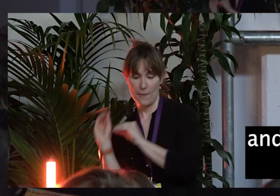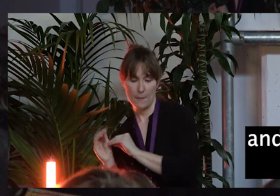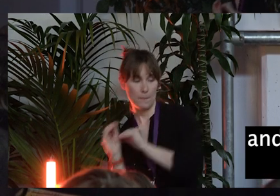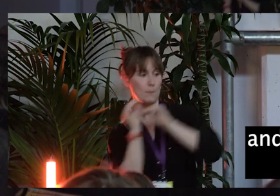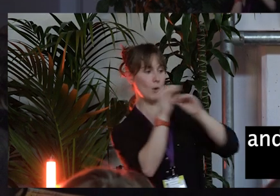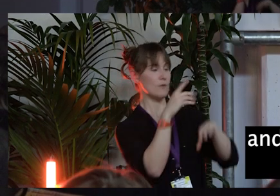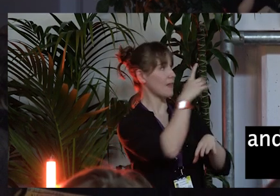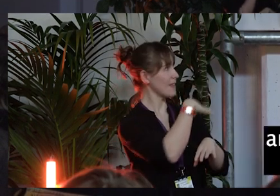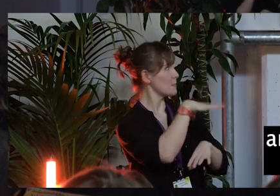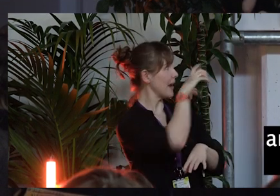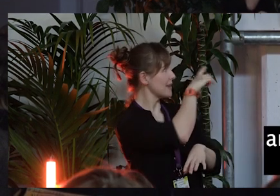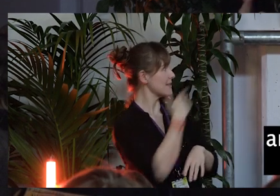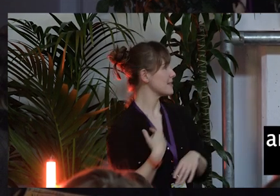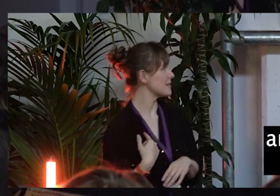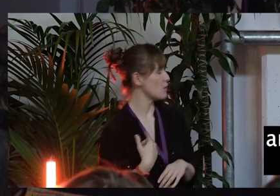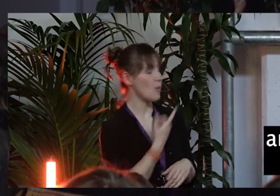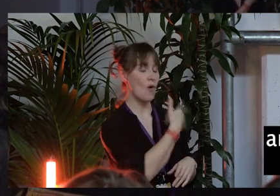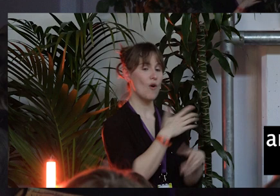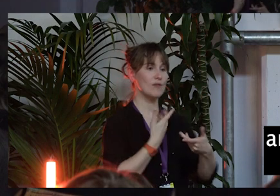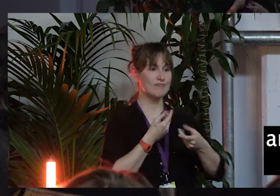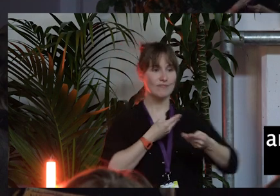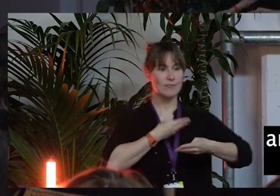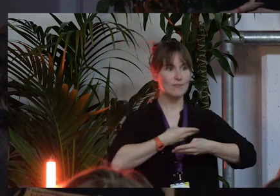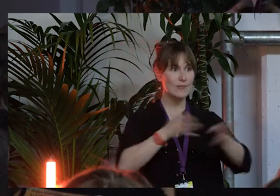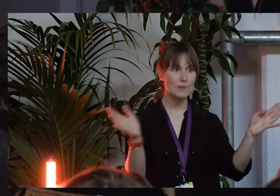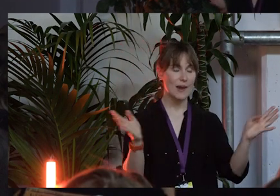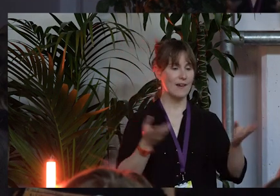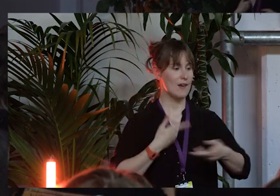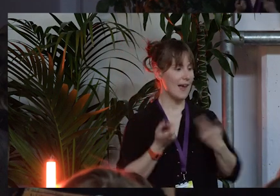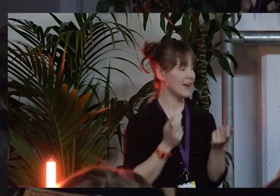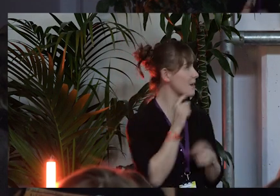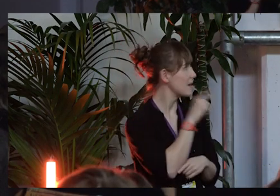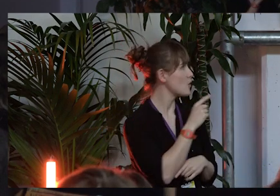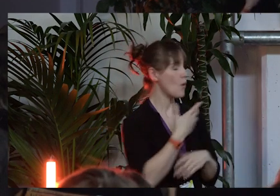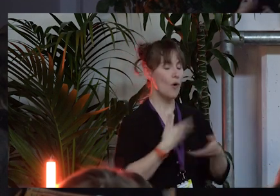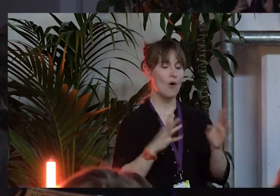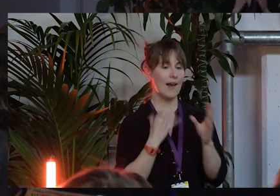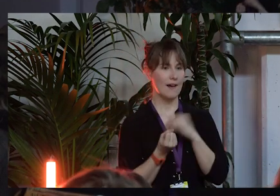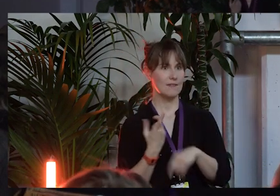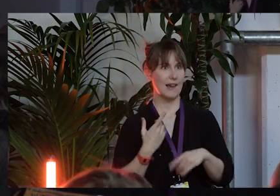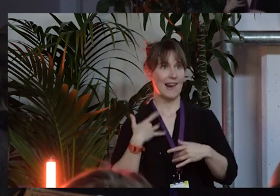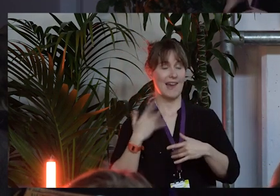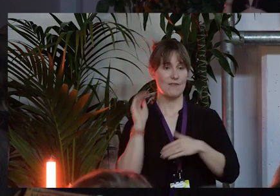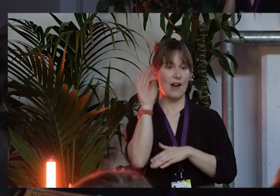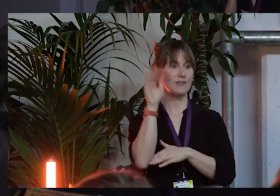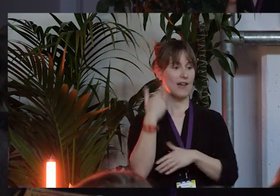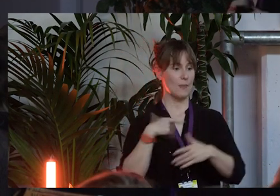away at the end and have gone, and all of them have gone on to have a future life, including the trees.